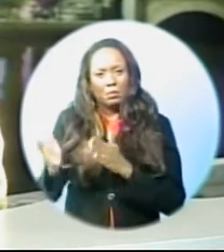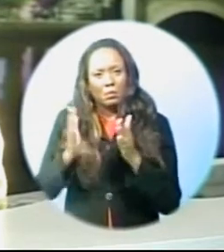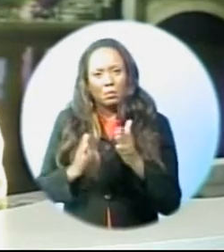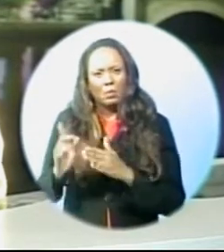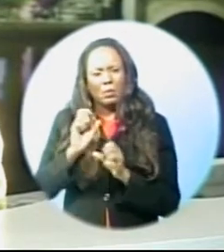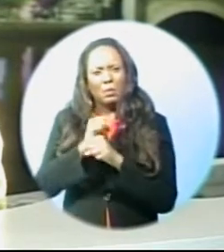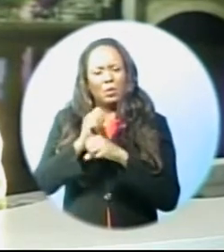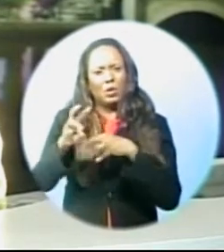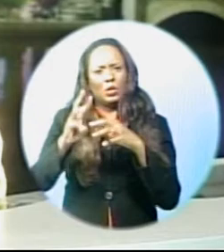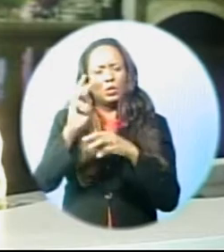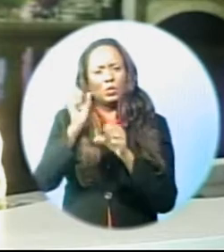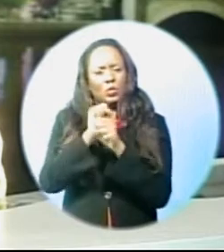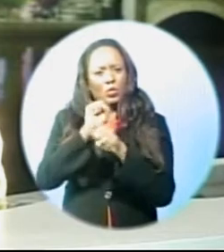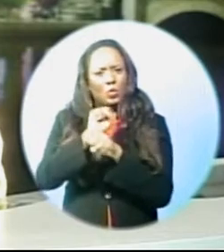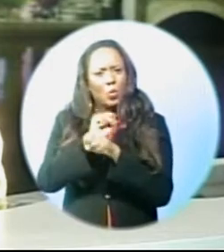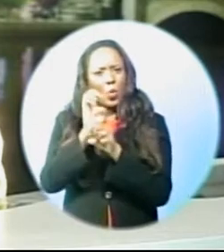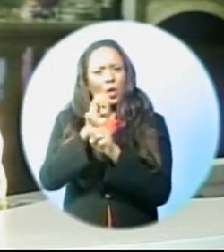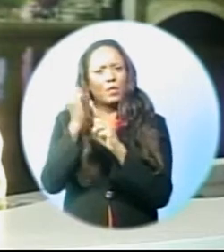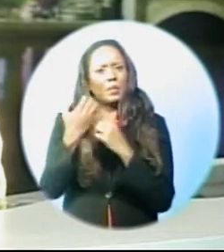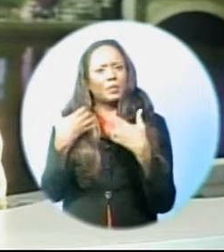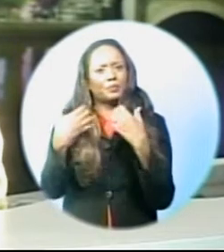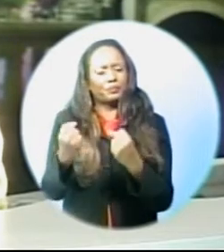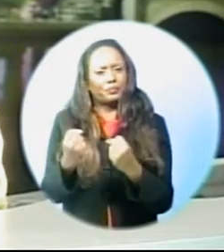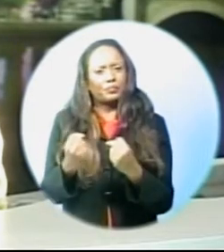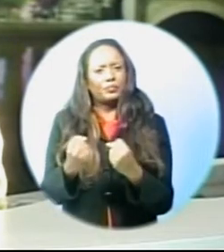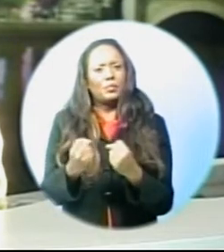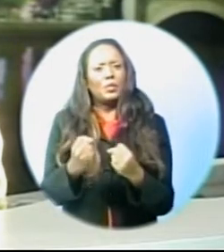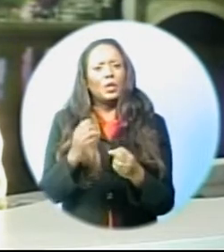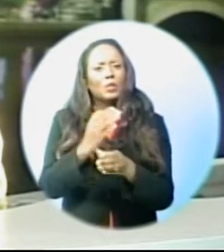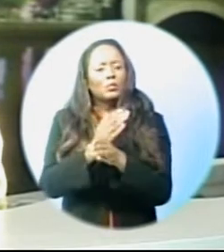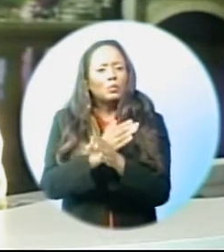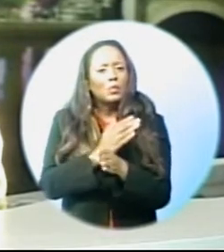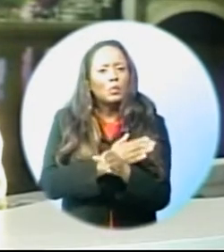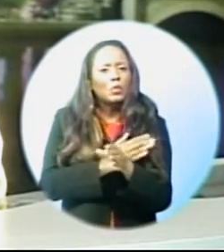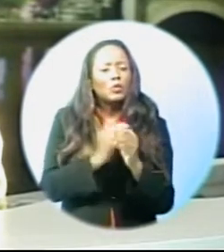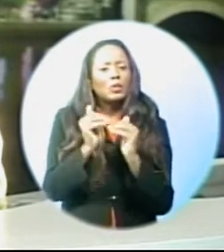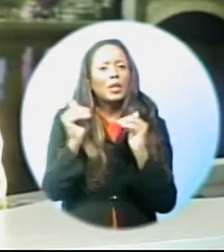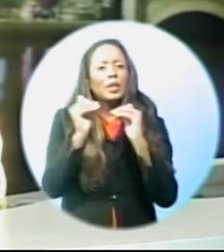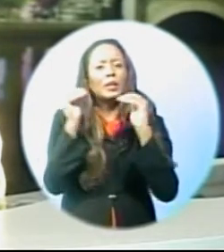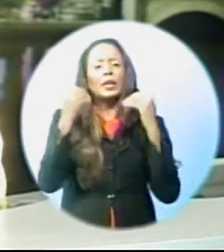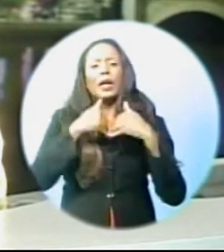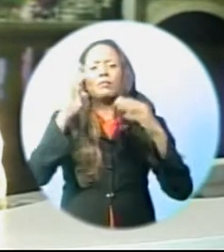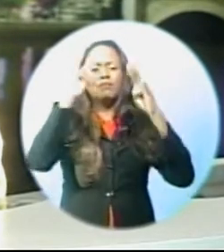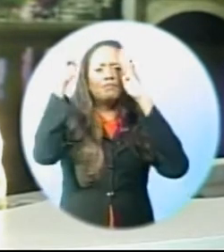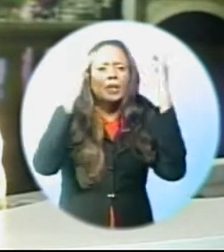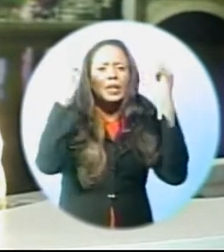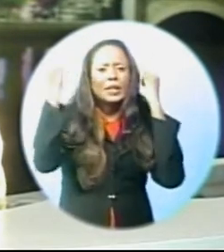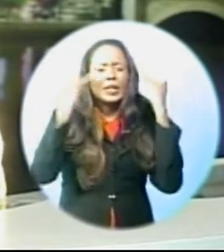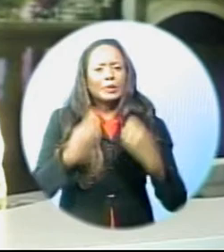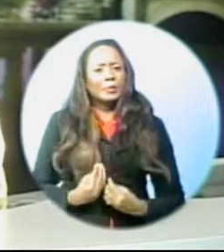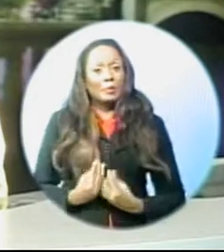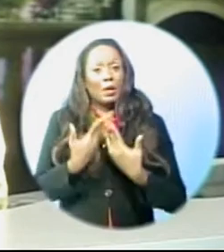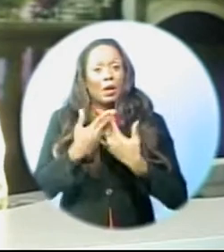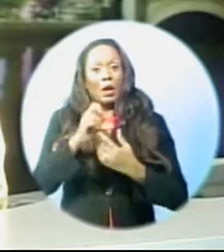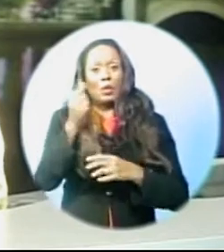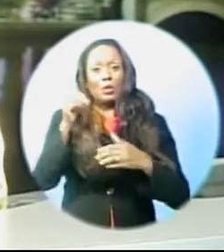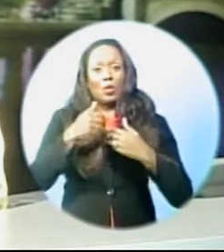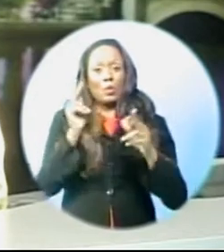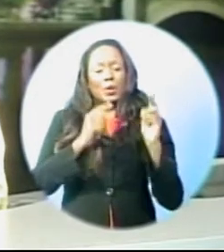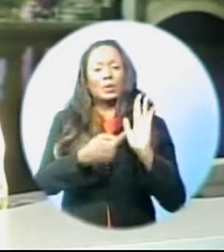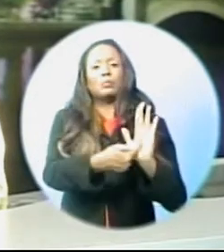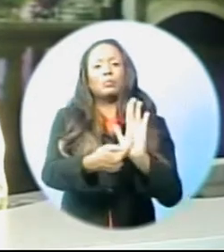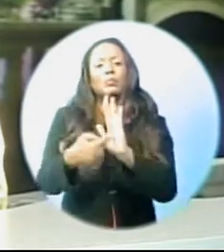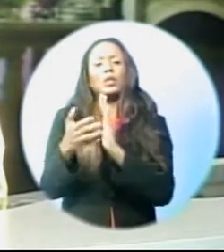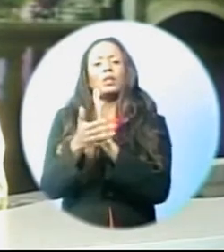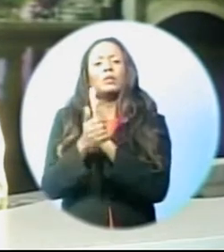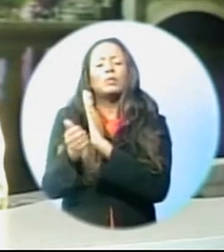the competition helps to improve industry standards, spur innovative ideas, inspire other young people, and showcase